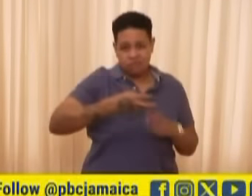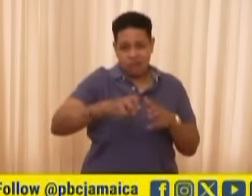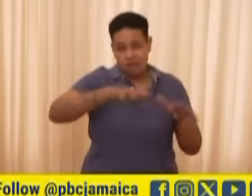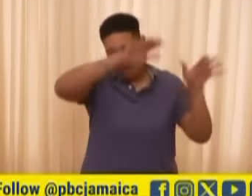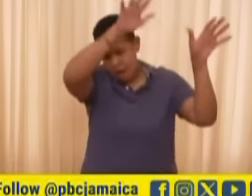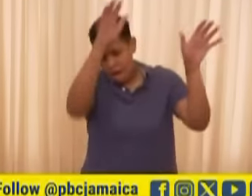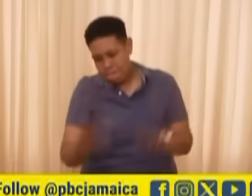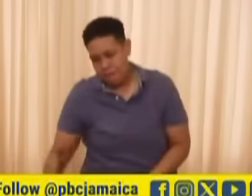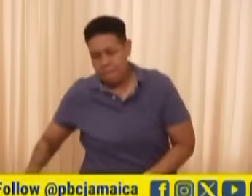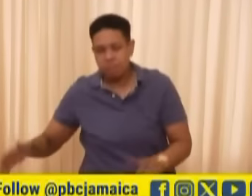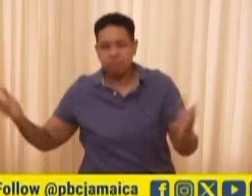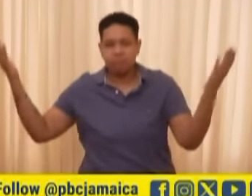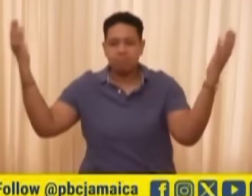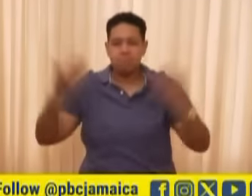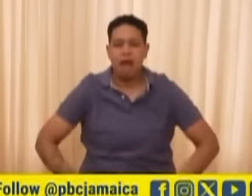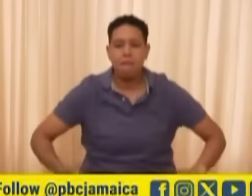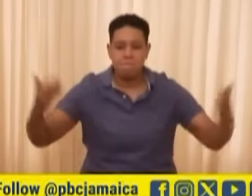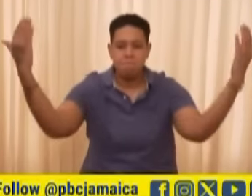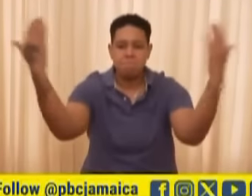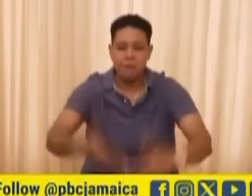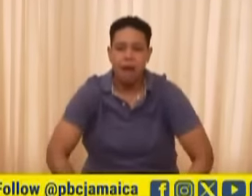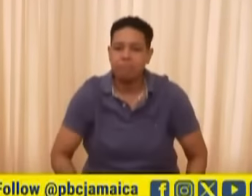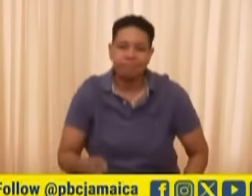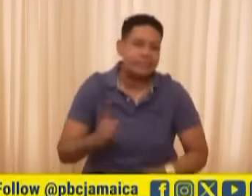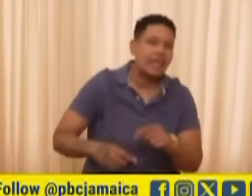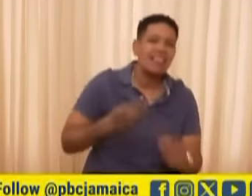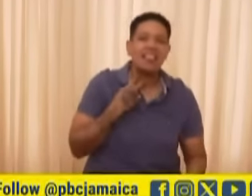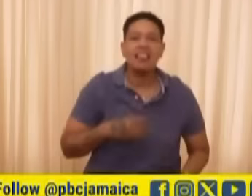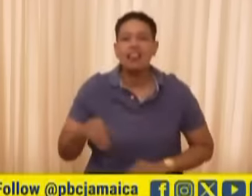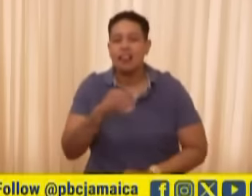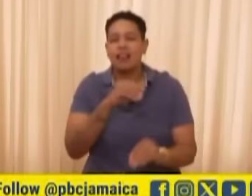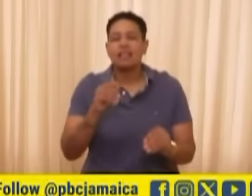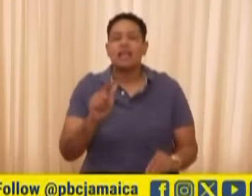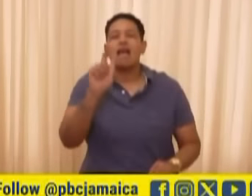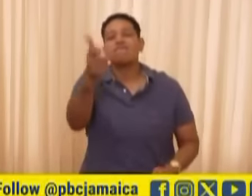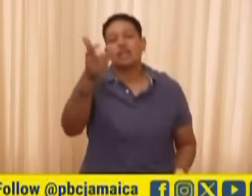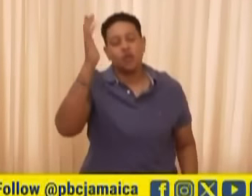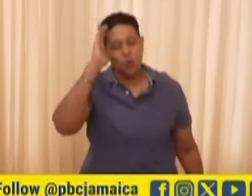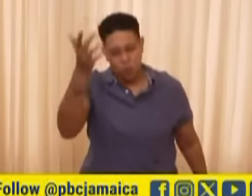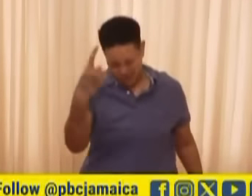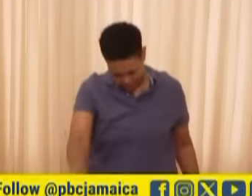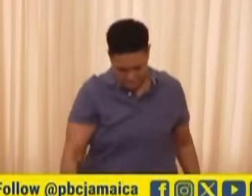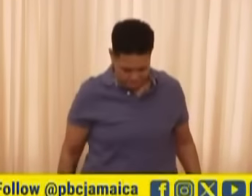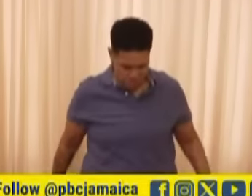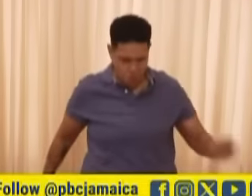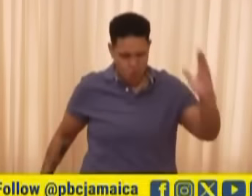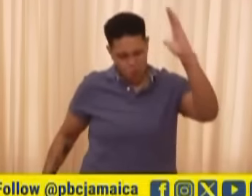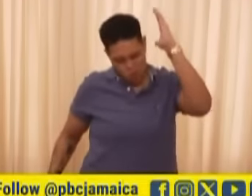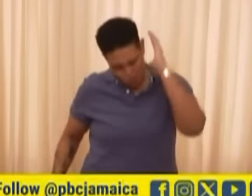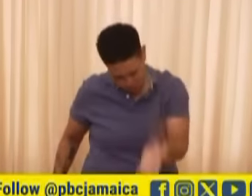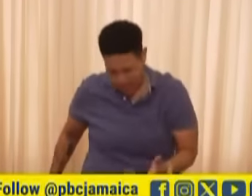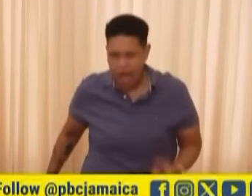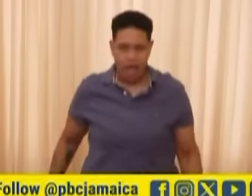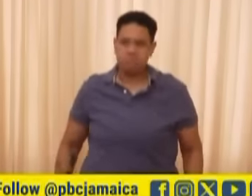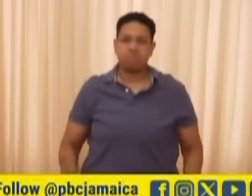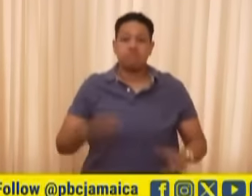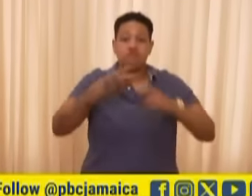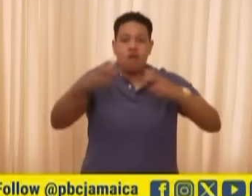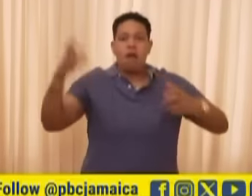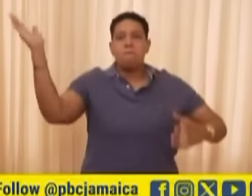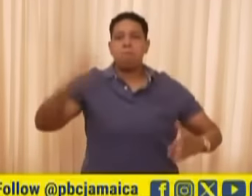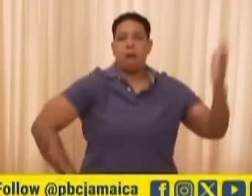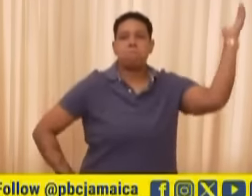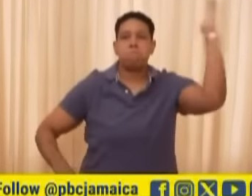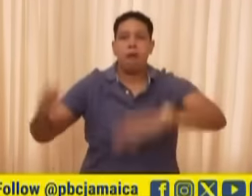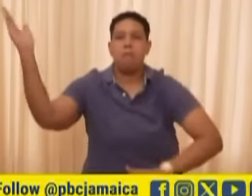hazard that is a real possibility. Is an eventuality. It is going to occur. We're going to have landslides, and some